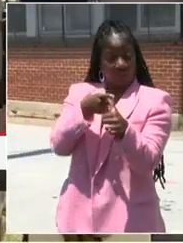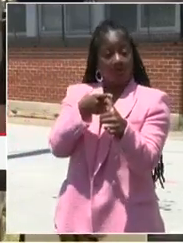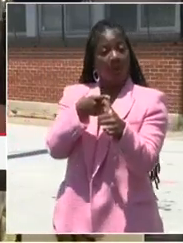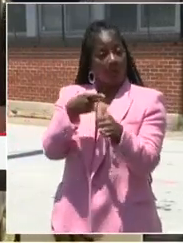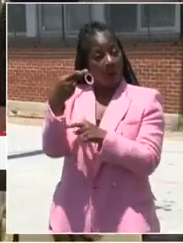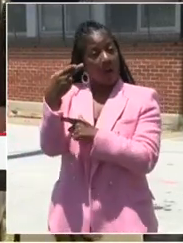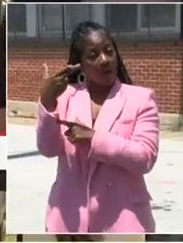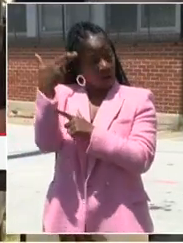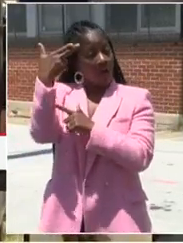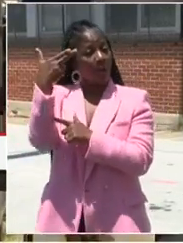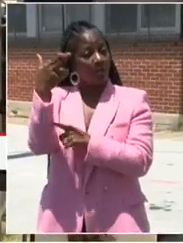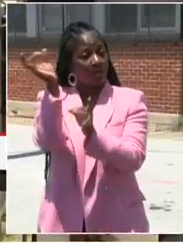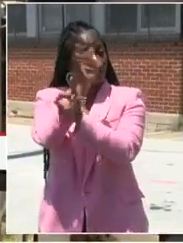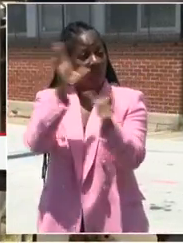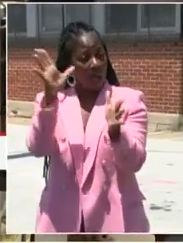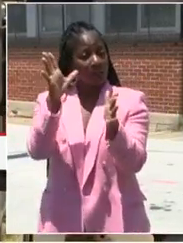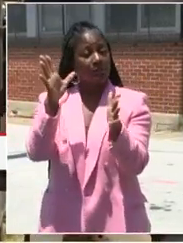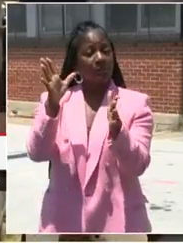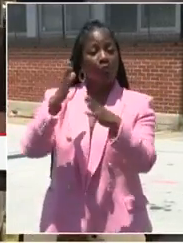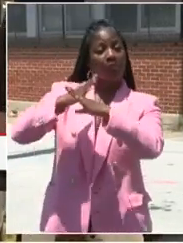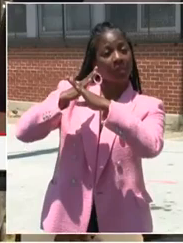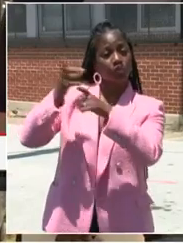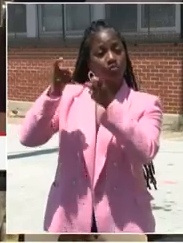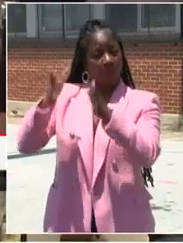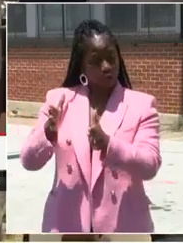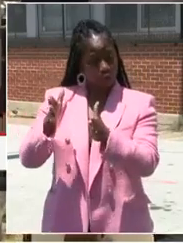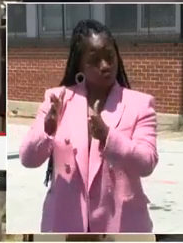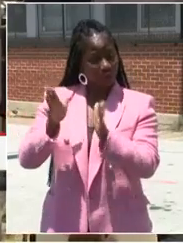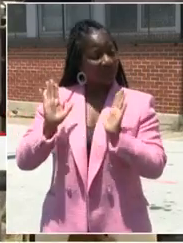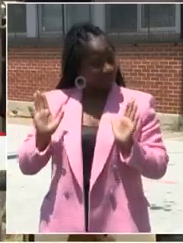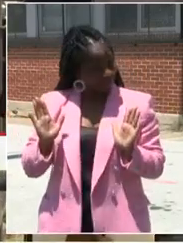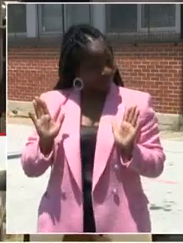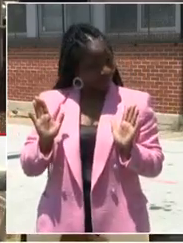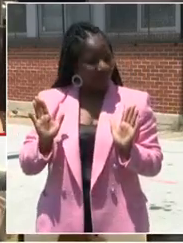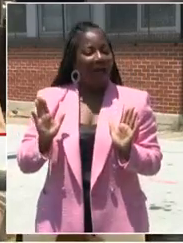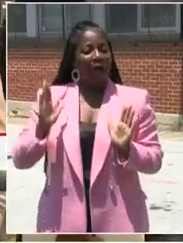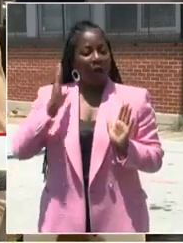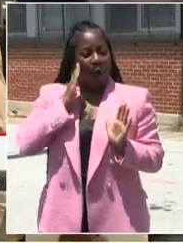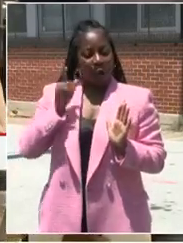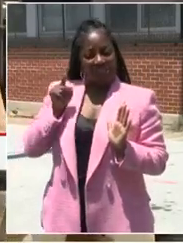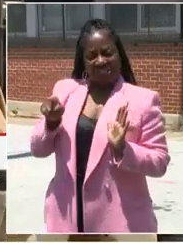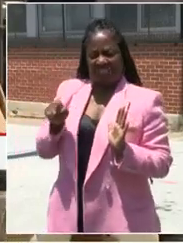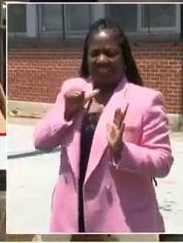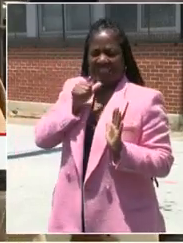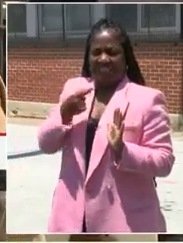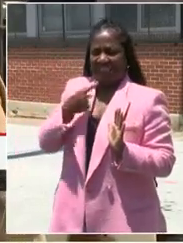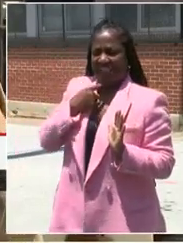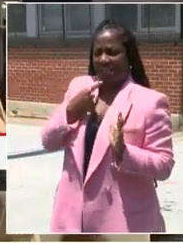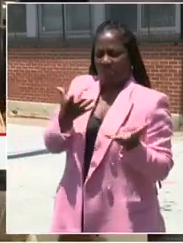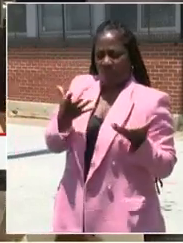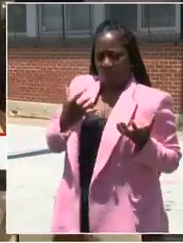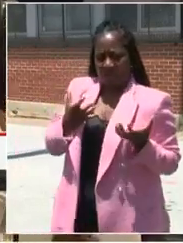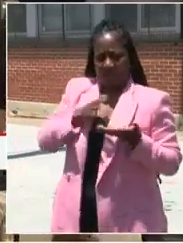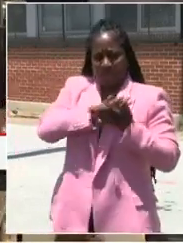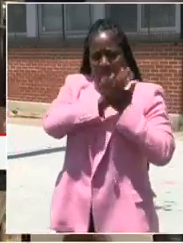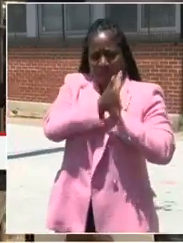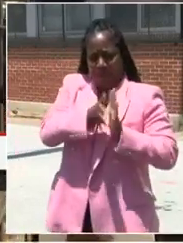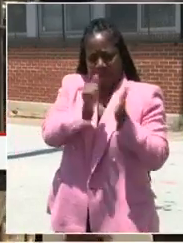violence prevention director, even though she didn't say like she wanted to be it,